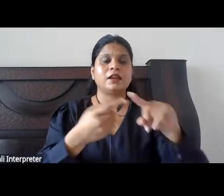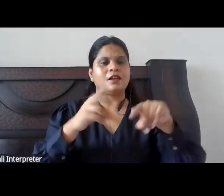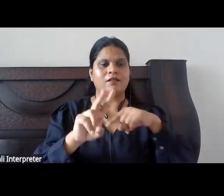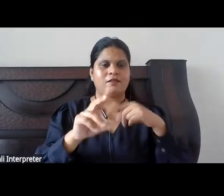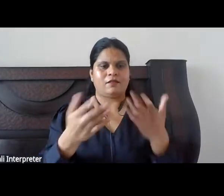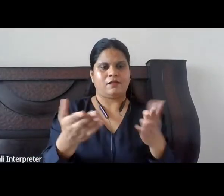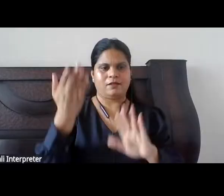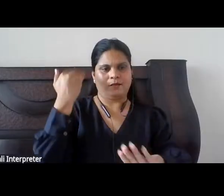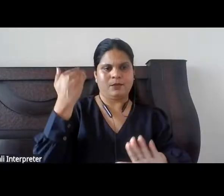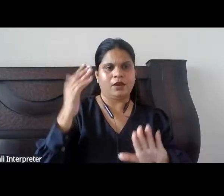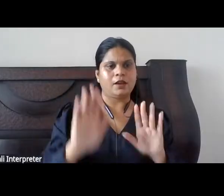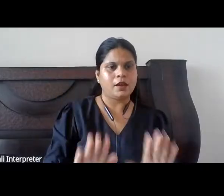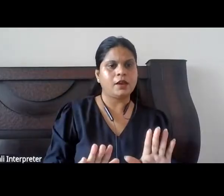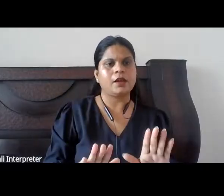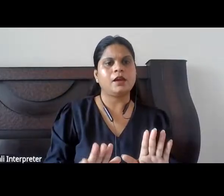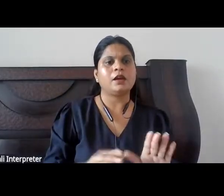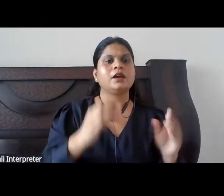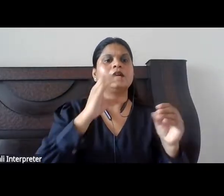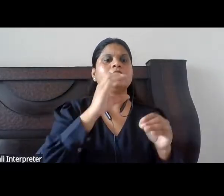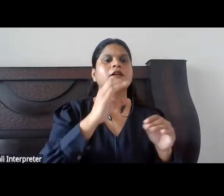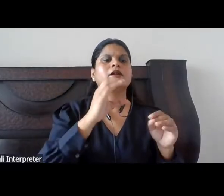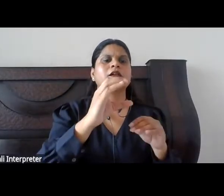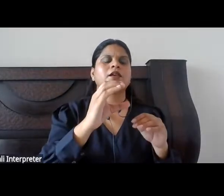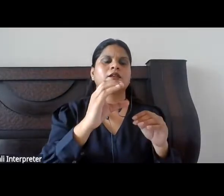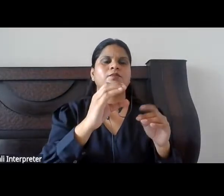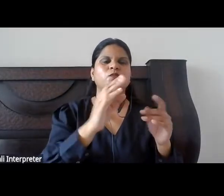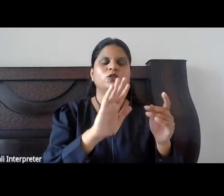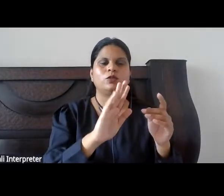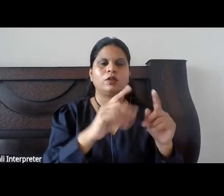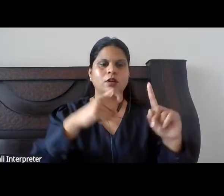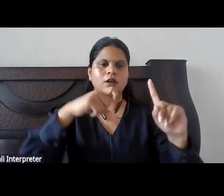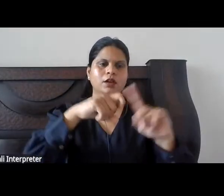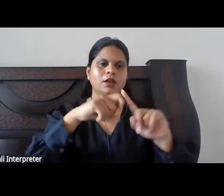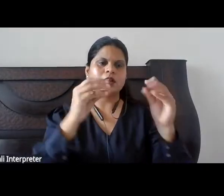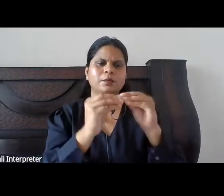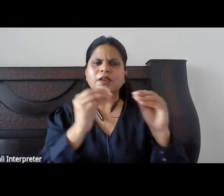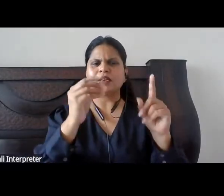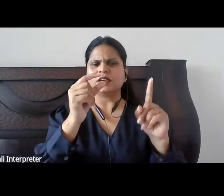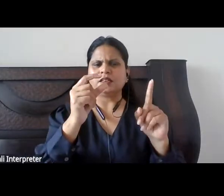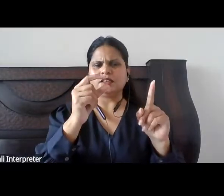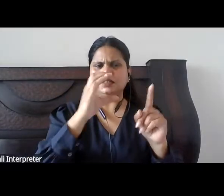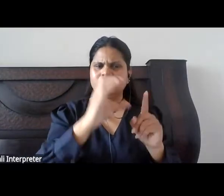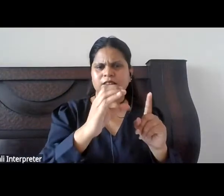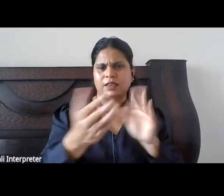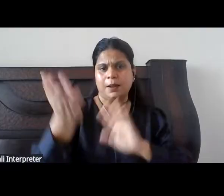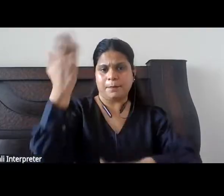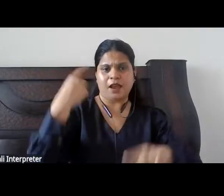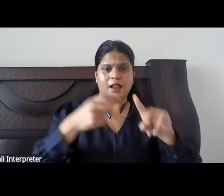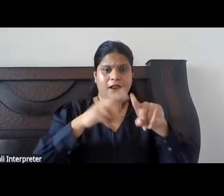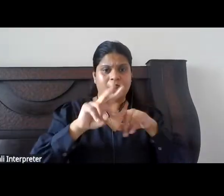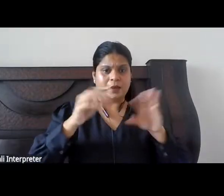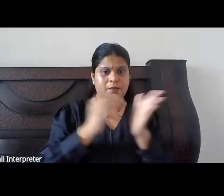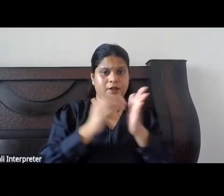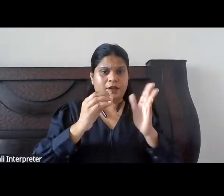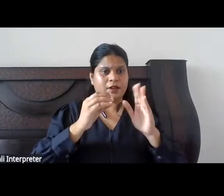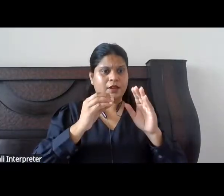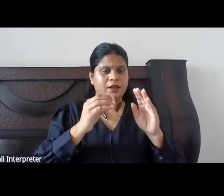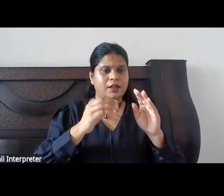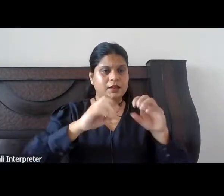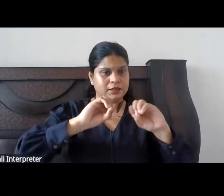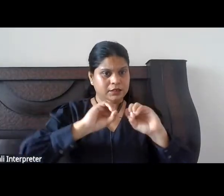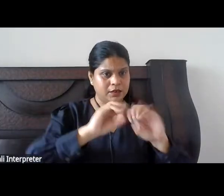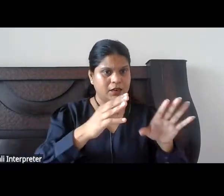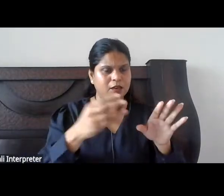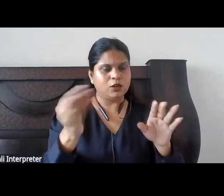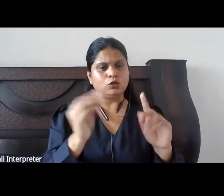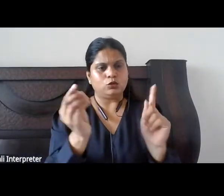was a time when KBC was had started. So KBC had put that small TV spot